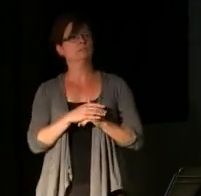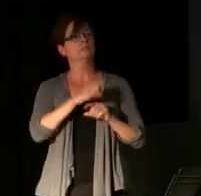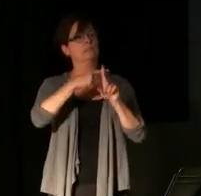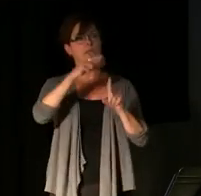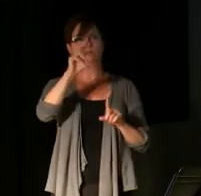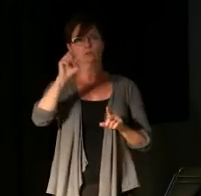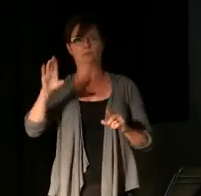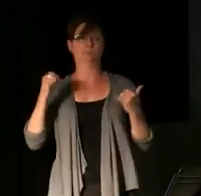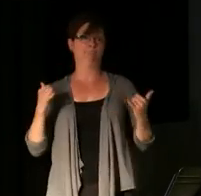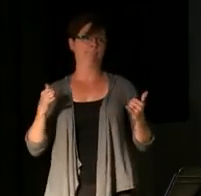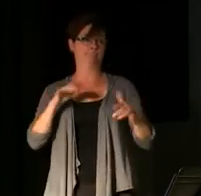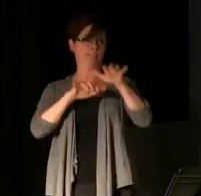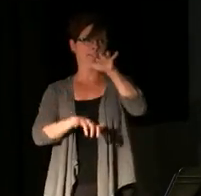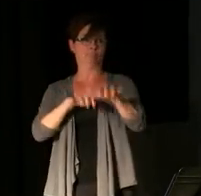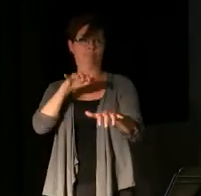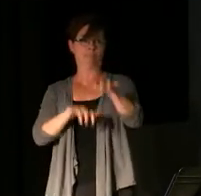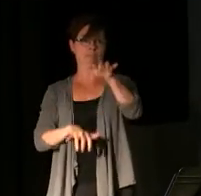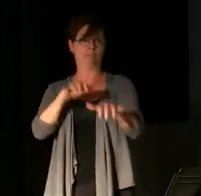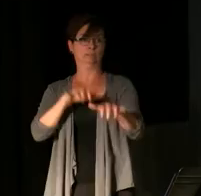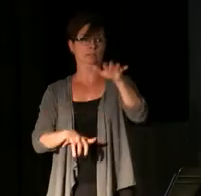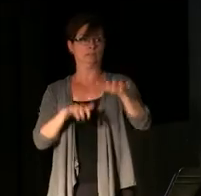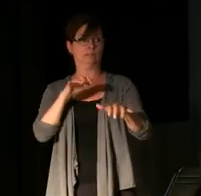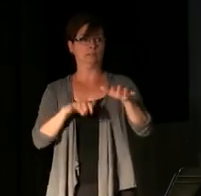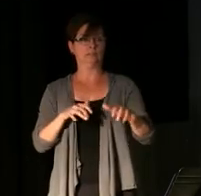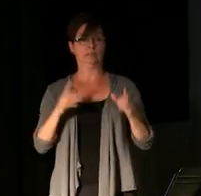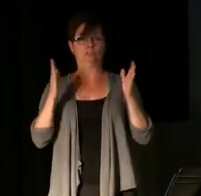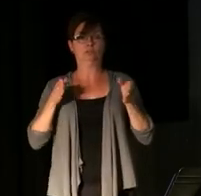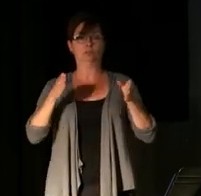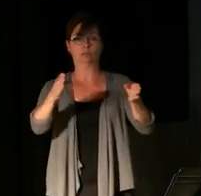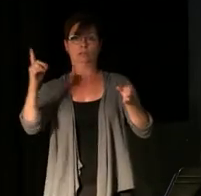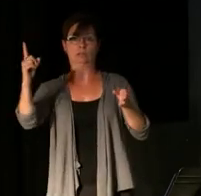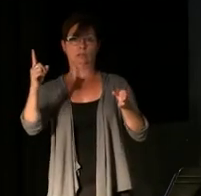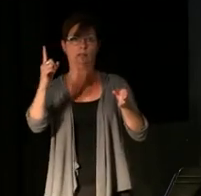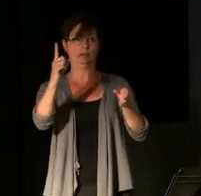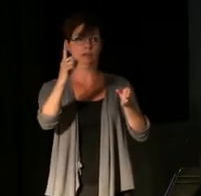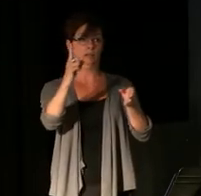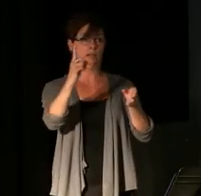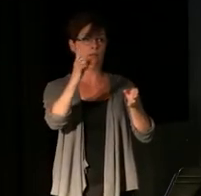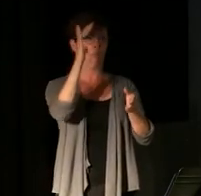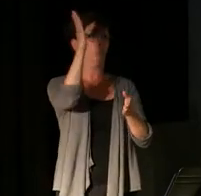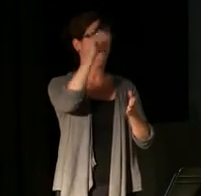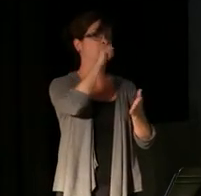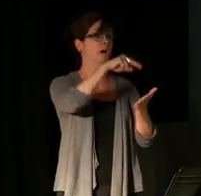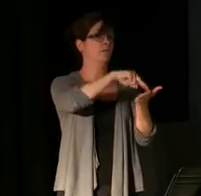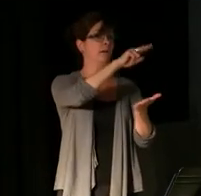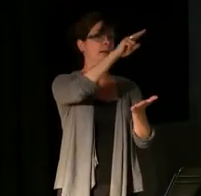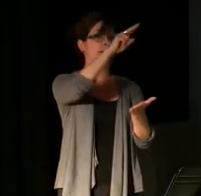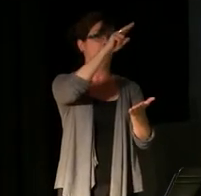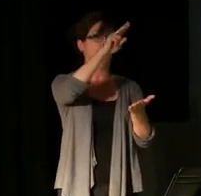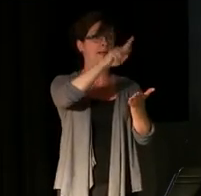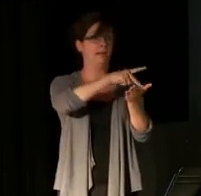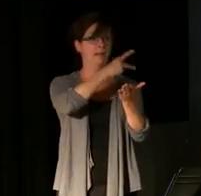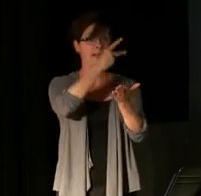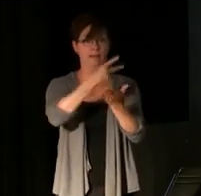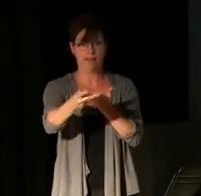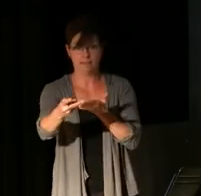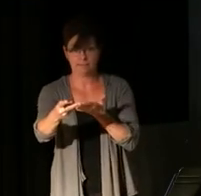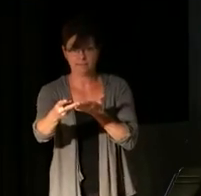UEB or modern world. And street crossings you dare not fail.